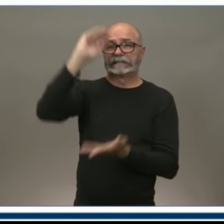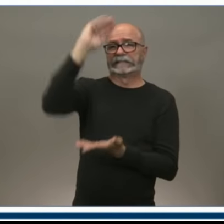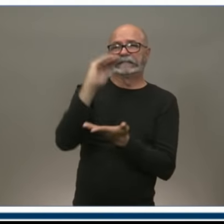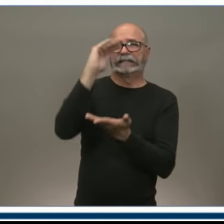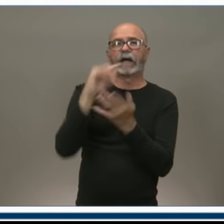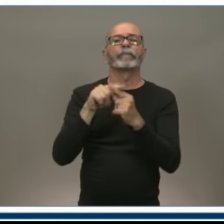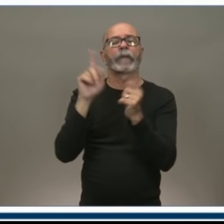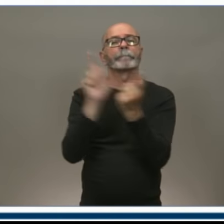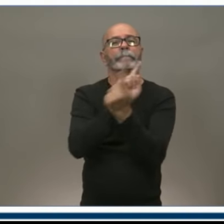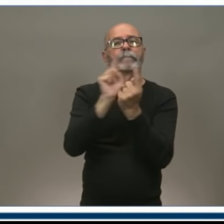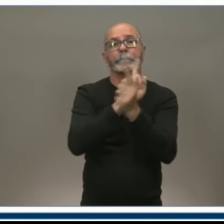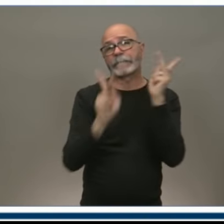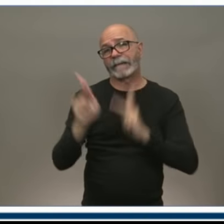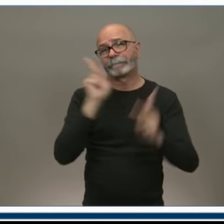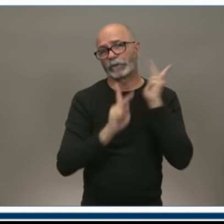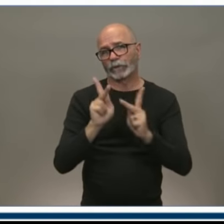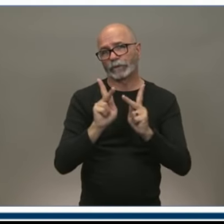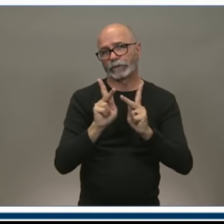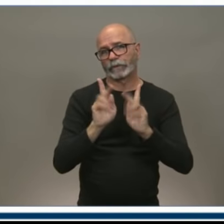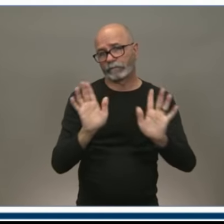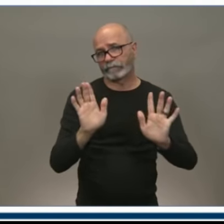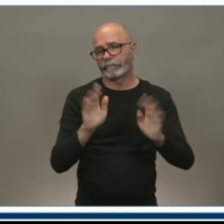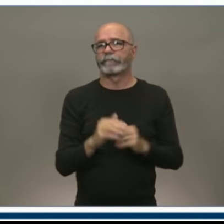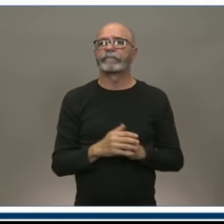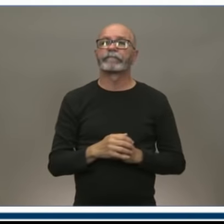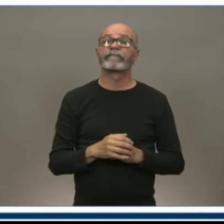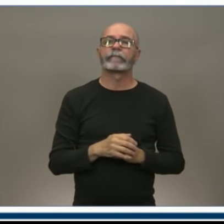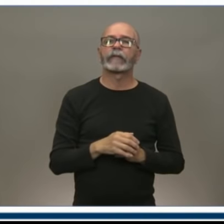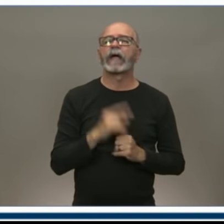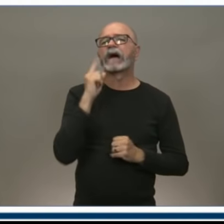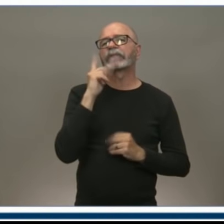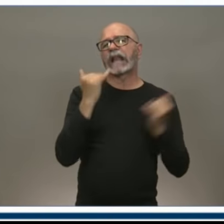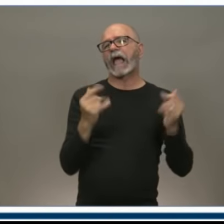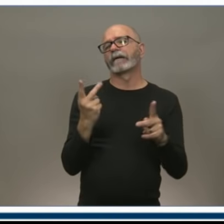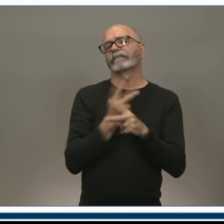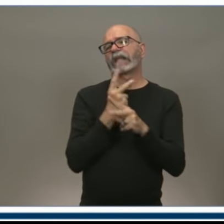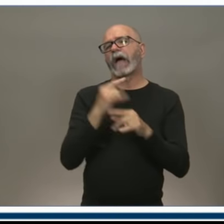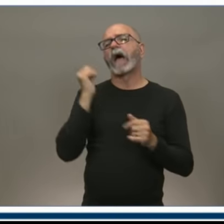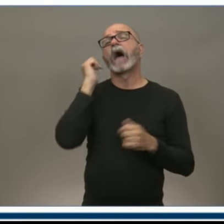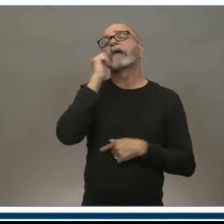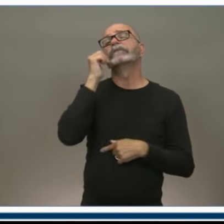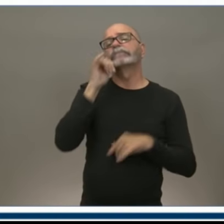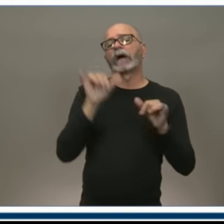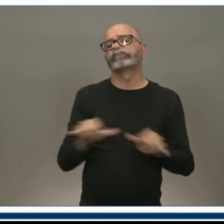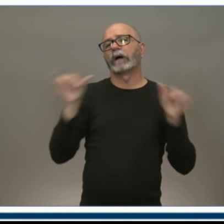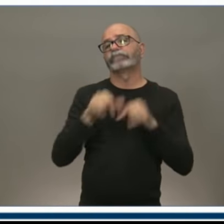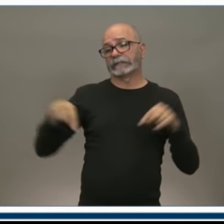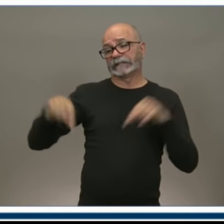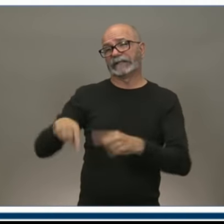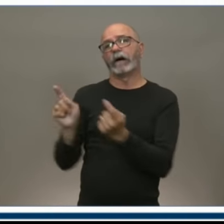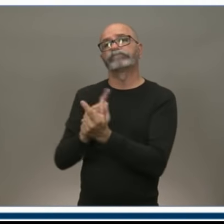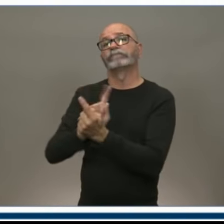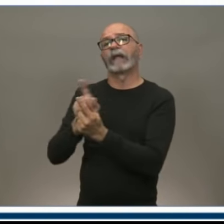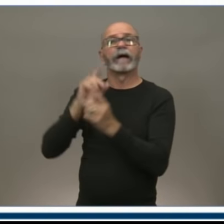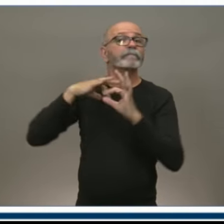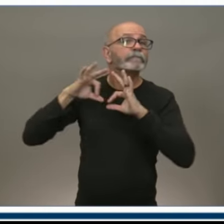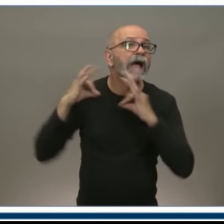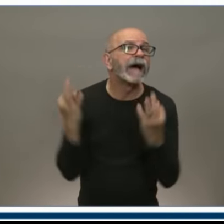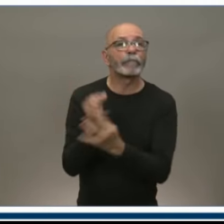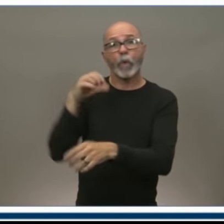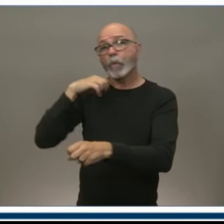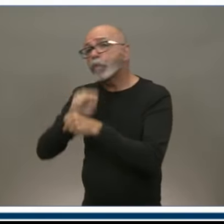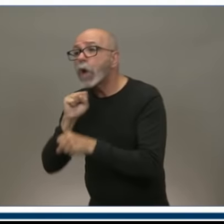think about how many people are we in contact with throughout our day, whether it's our family, going to work, going to school, et cetera.